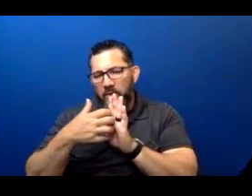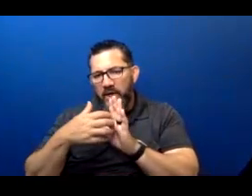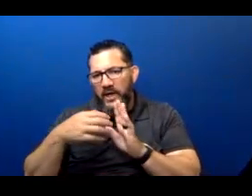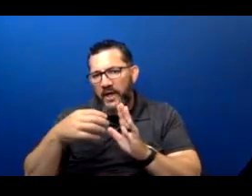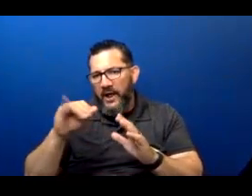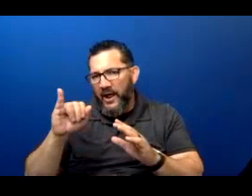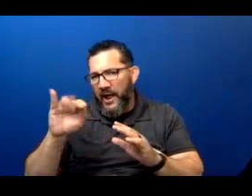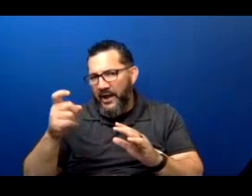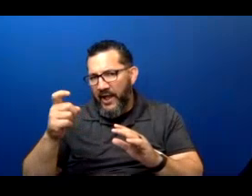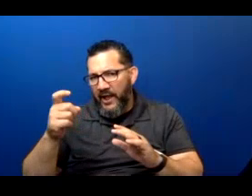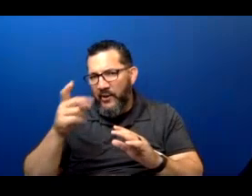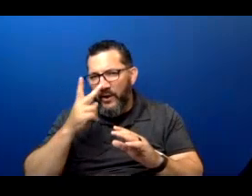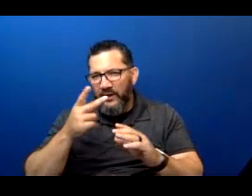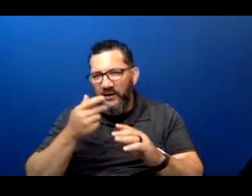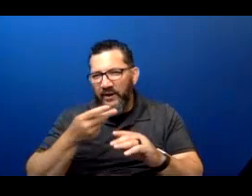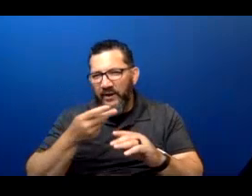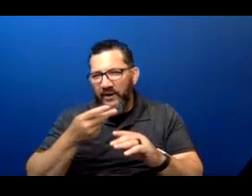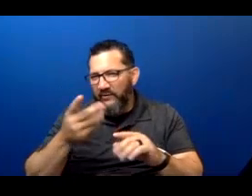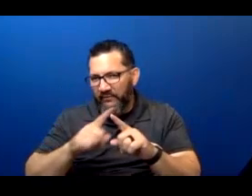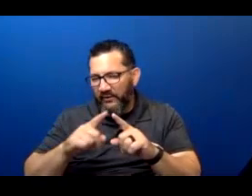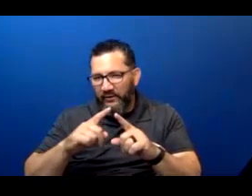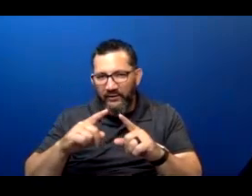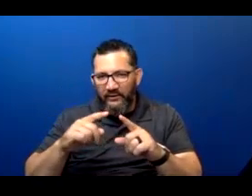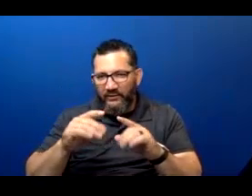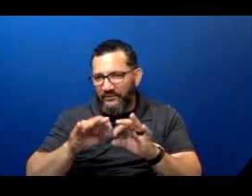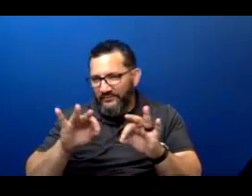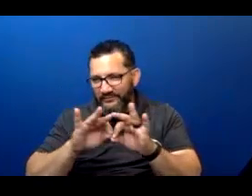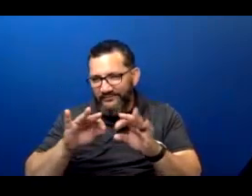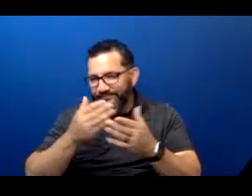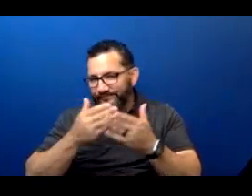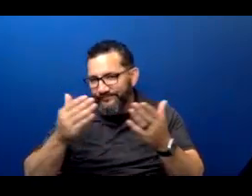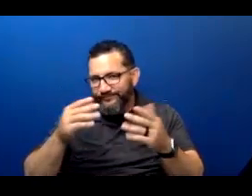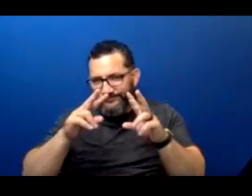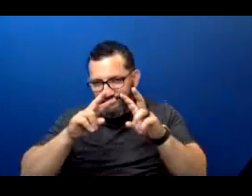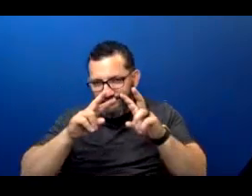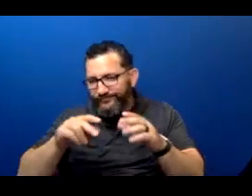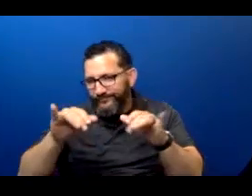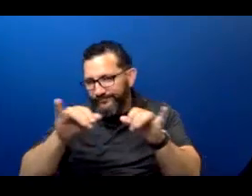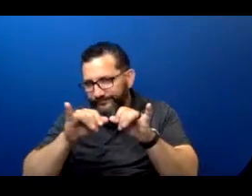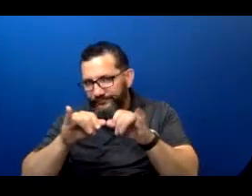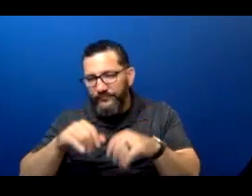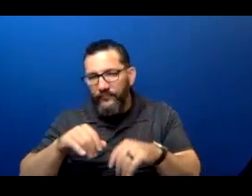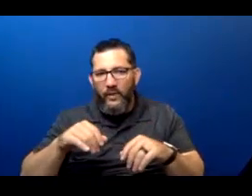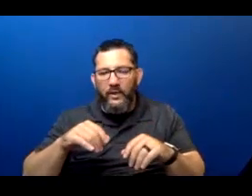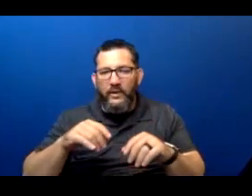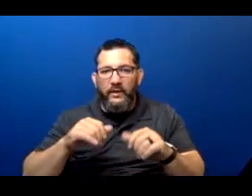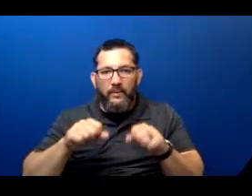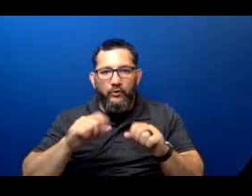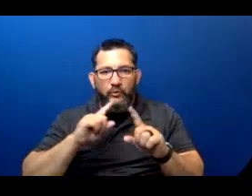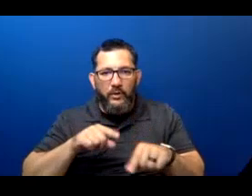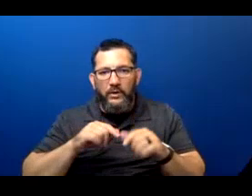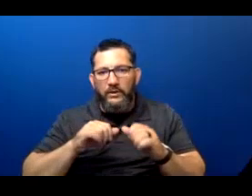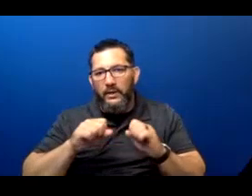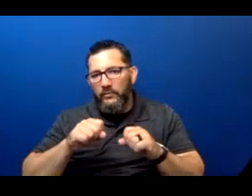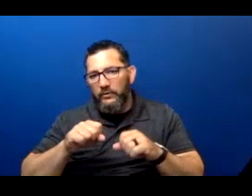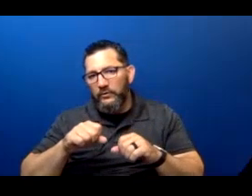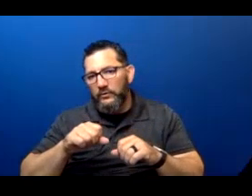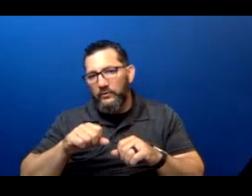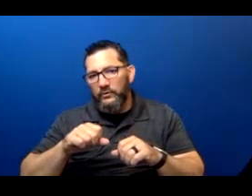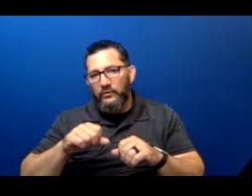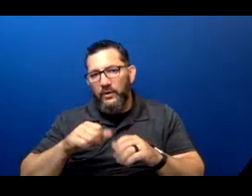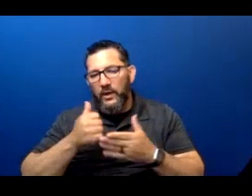on a range of factors that influence a community's ability to respond and recover from adverse events. Some